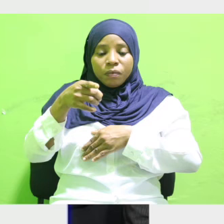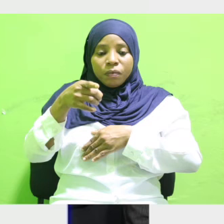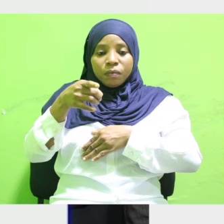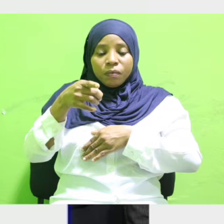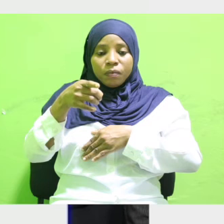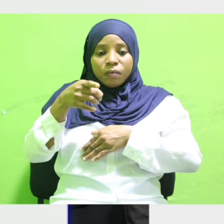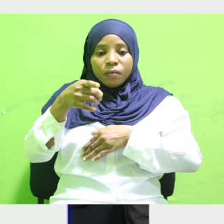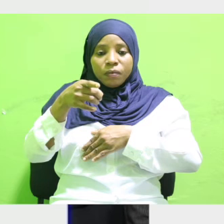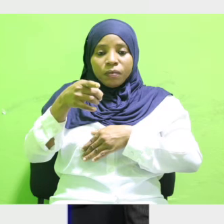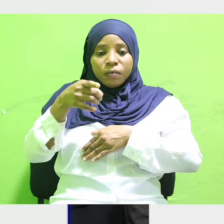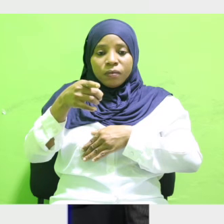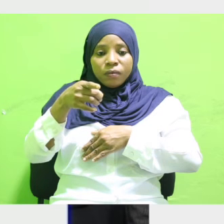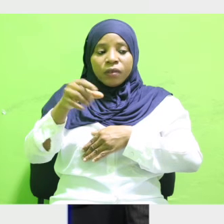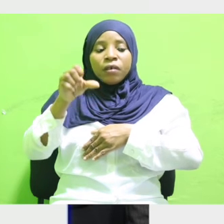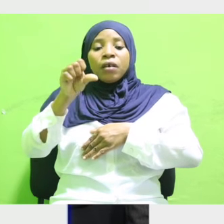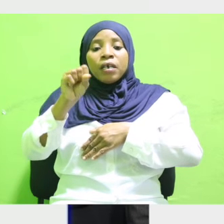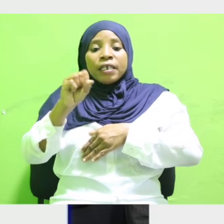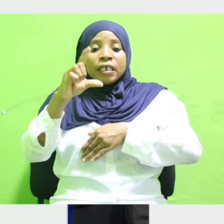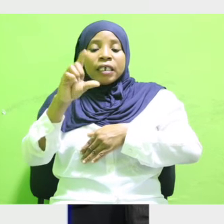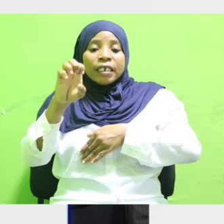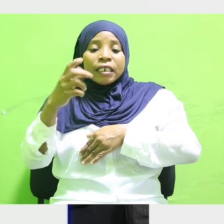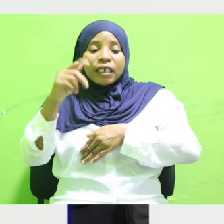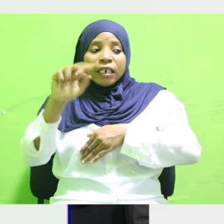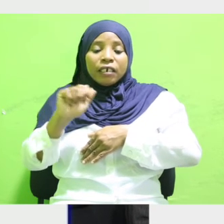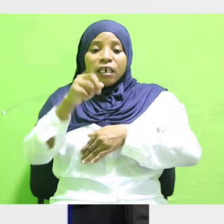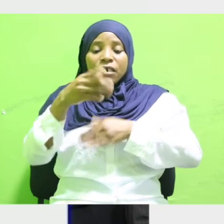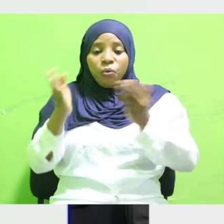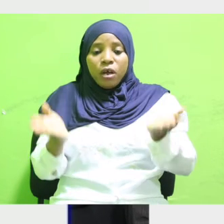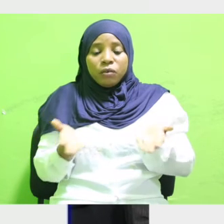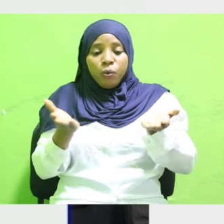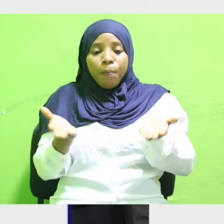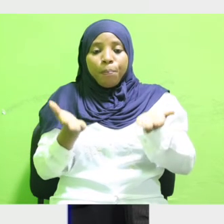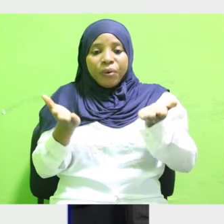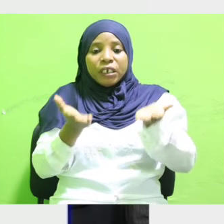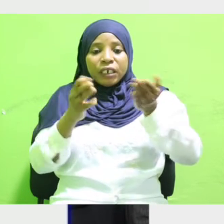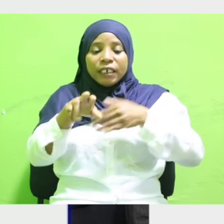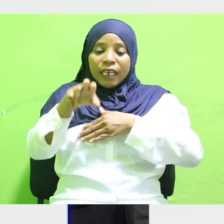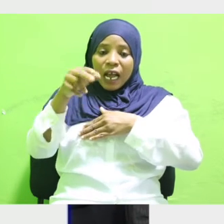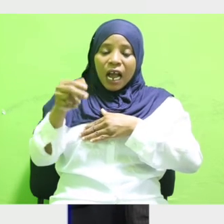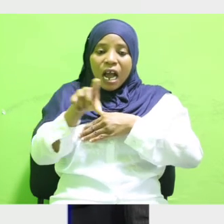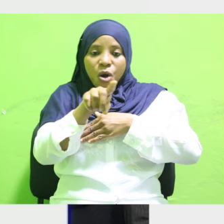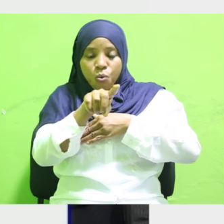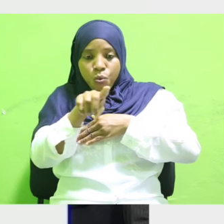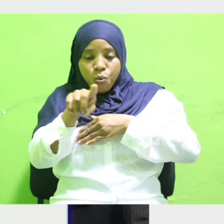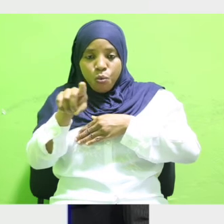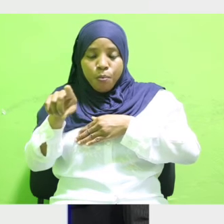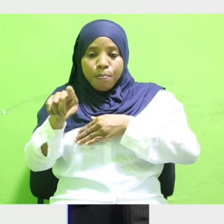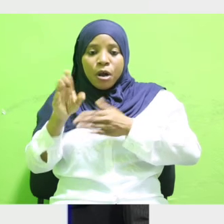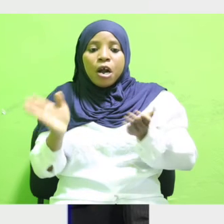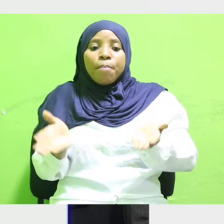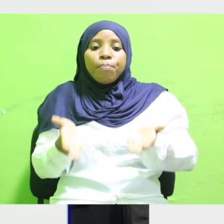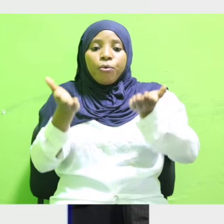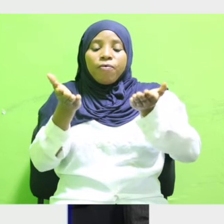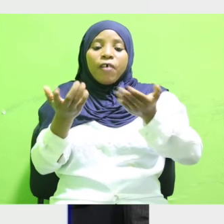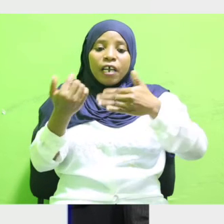protects or provides protection against injury for these delicate organs, which would